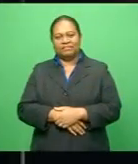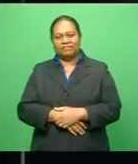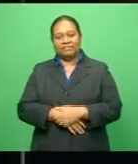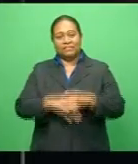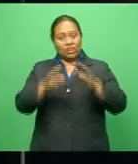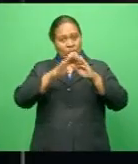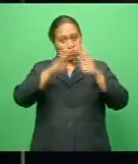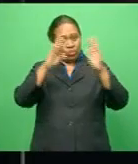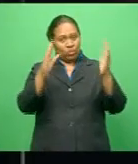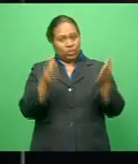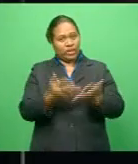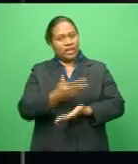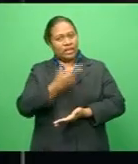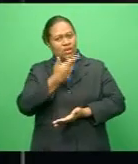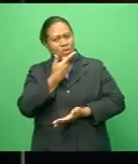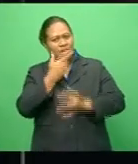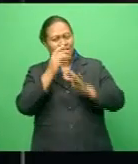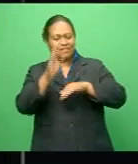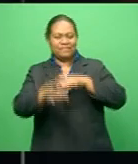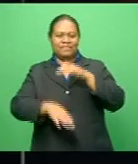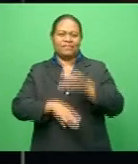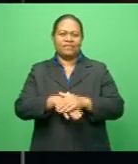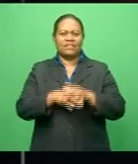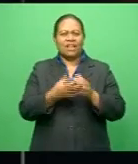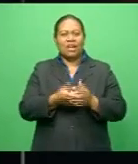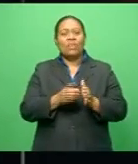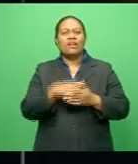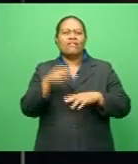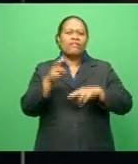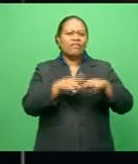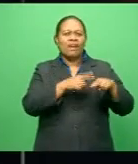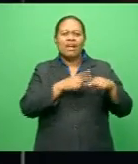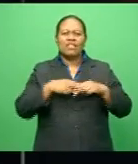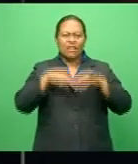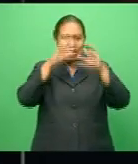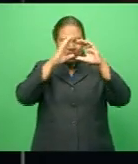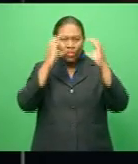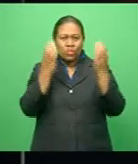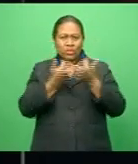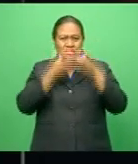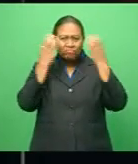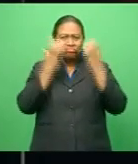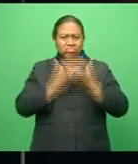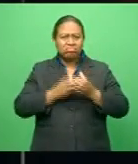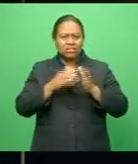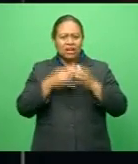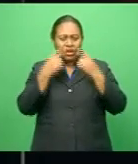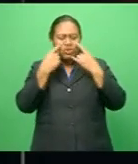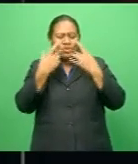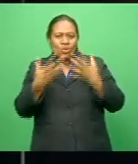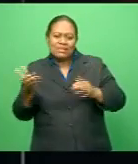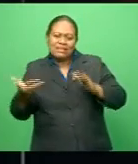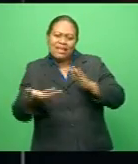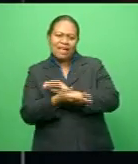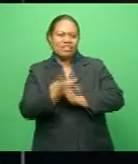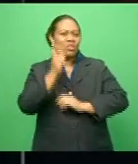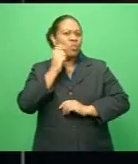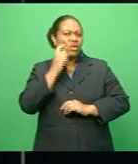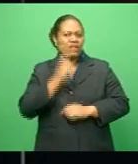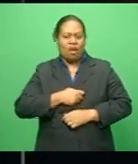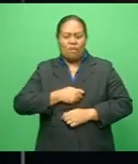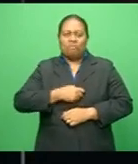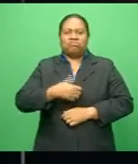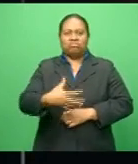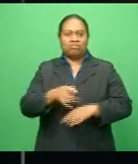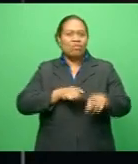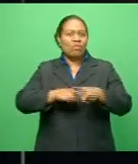In the world of the weird and the wonderful, Santa Claus brings holiday joy to aquarium visitors with underwater show. Most were just amazed the fat